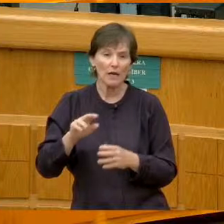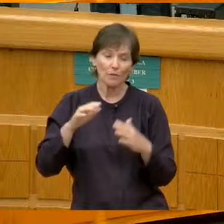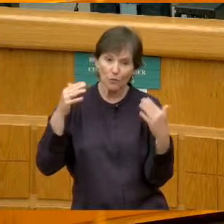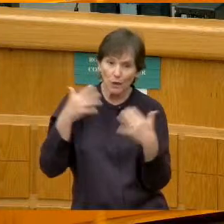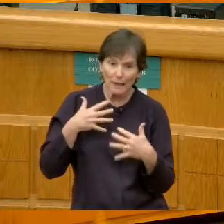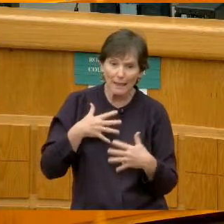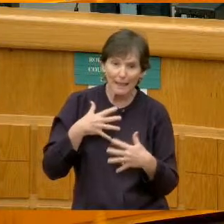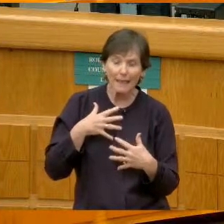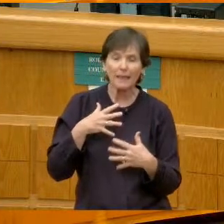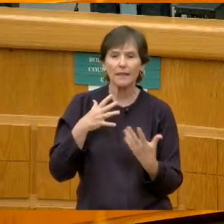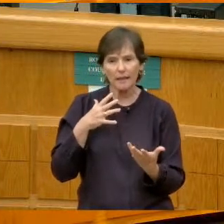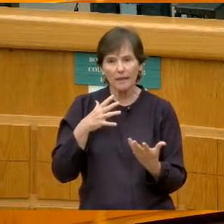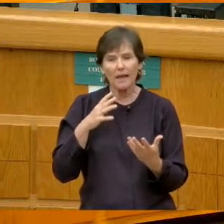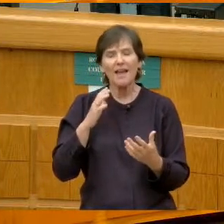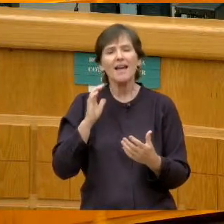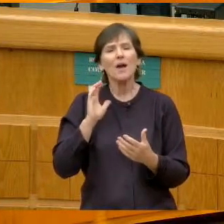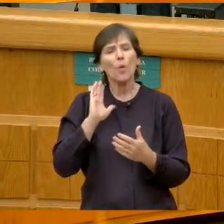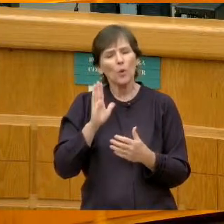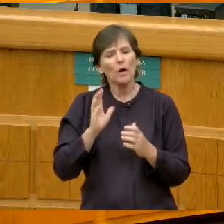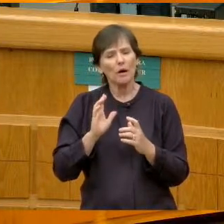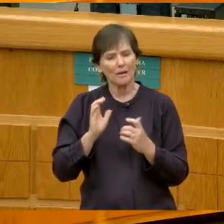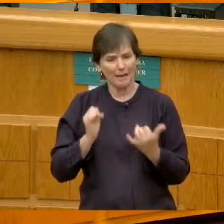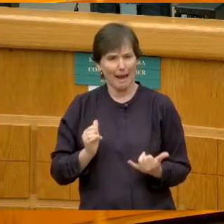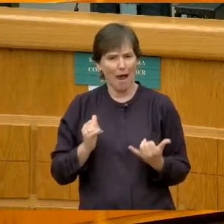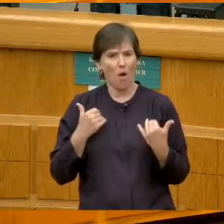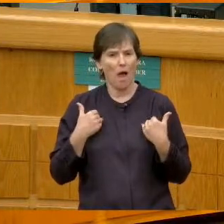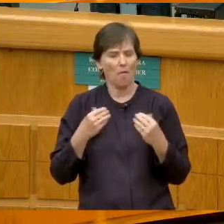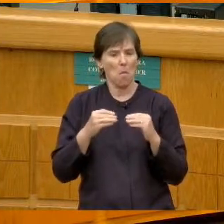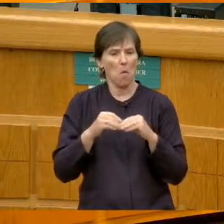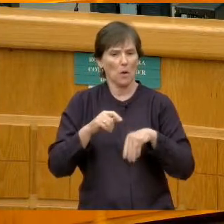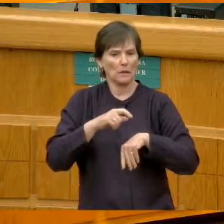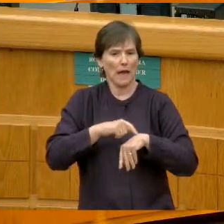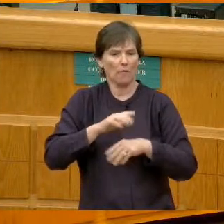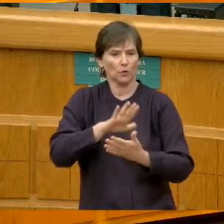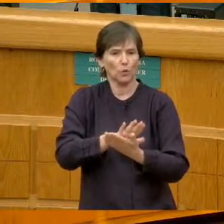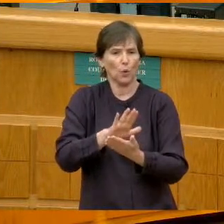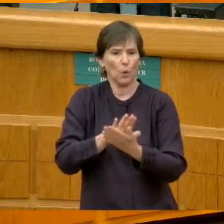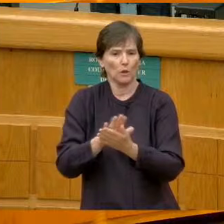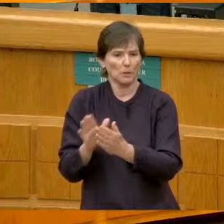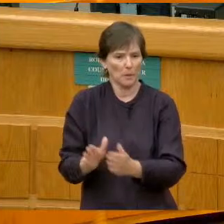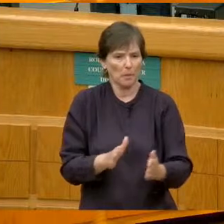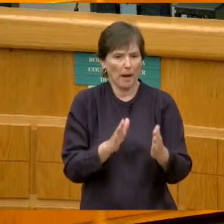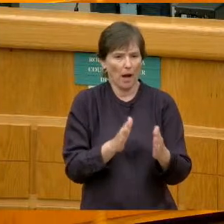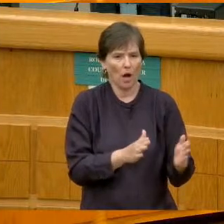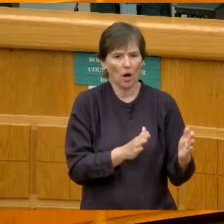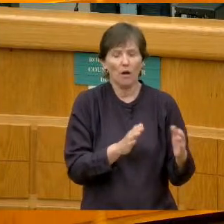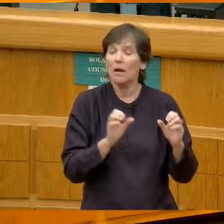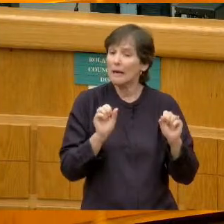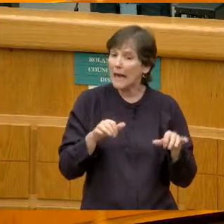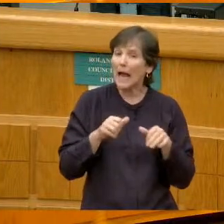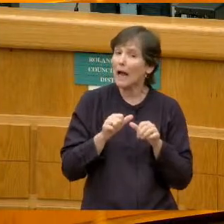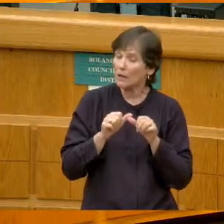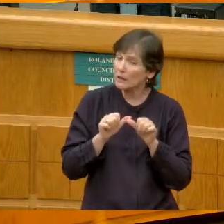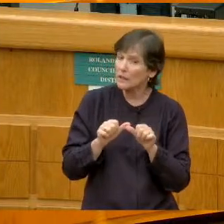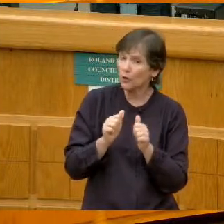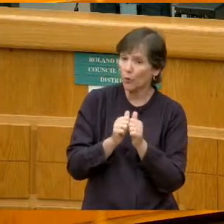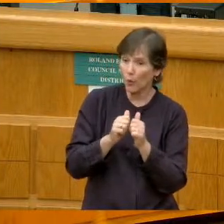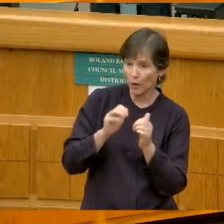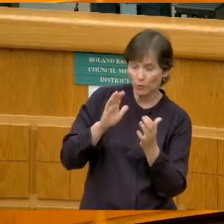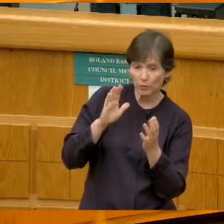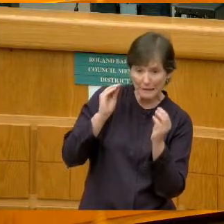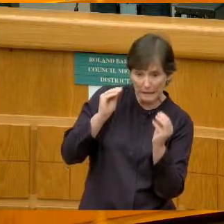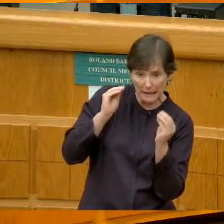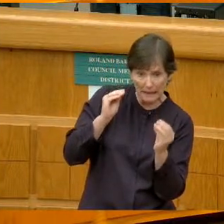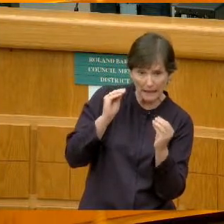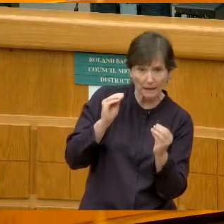still being able to instruct students the same way we did this spring, remotely, using technology at the